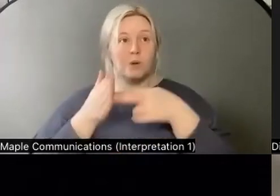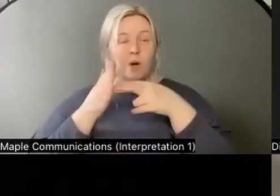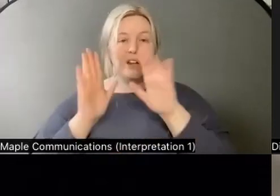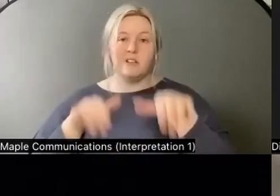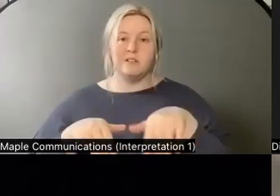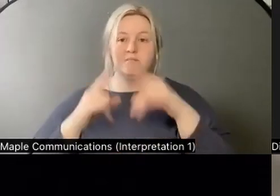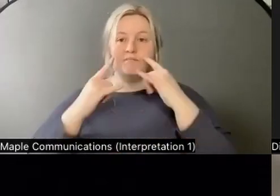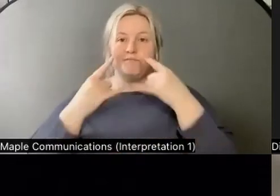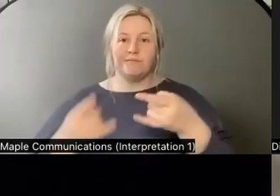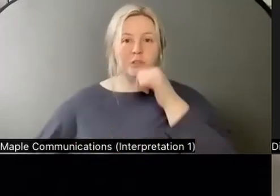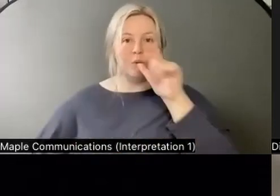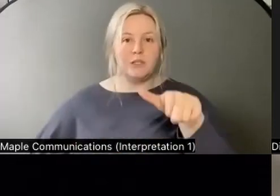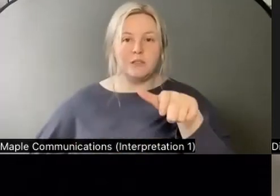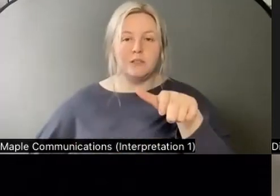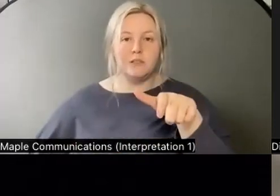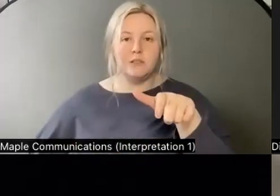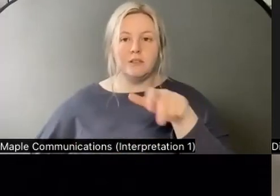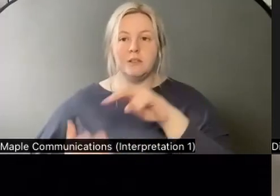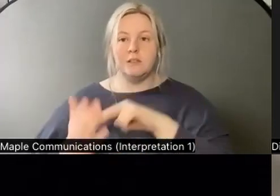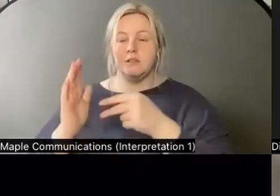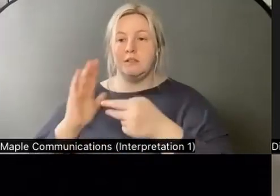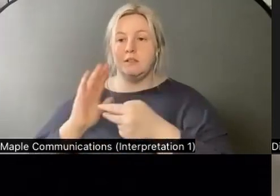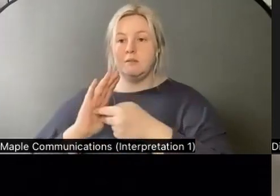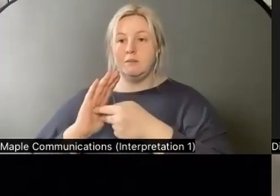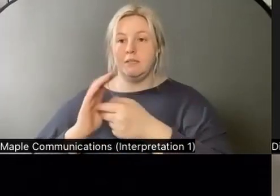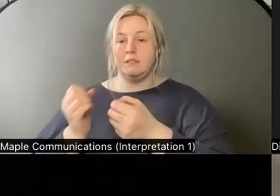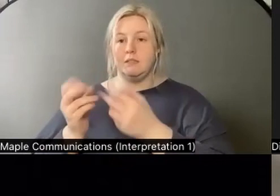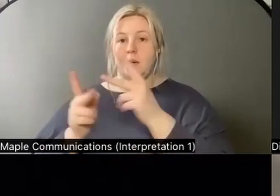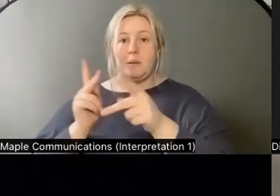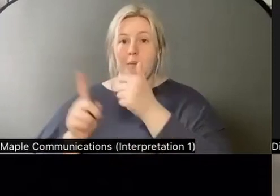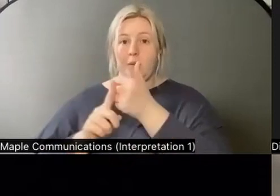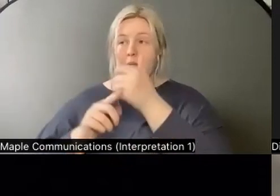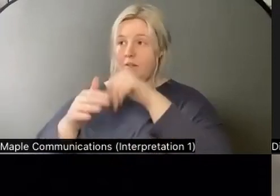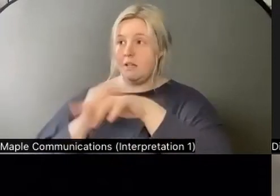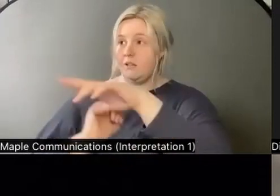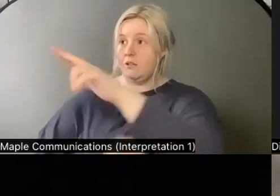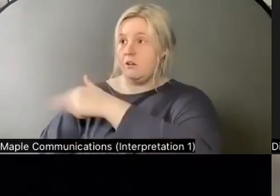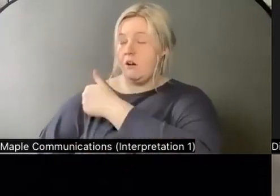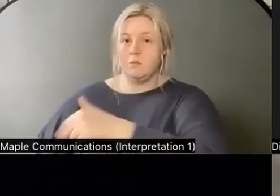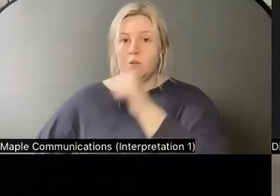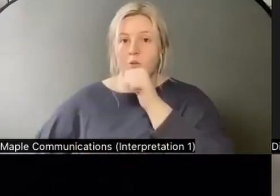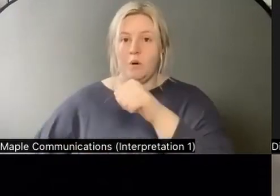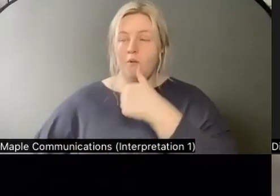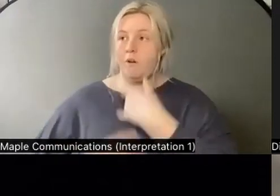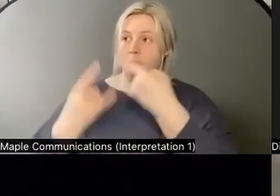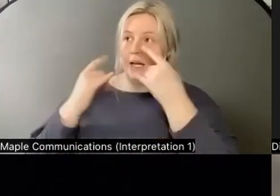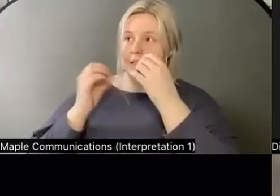how many people are not going to go at all? That kind of scares me.